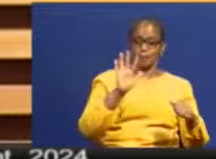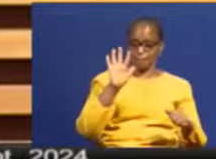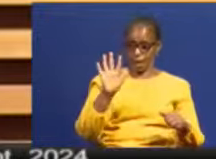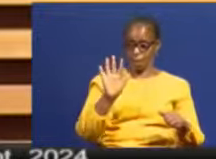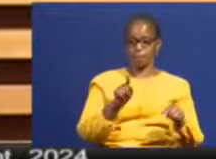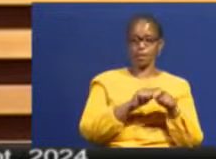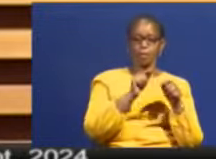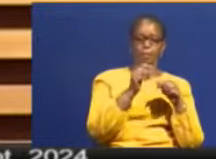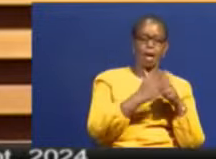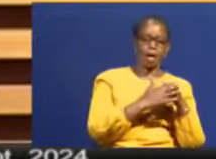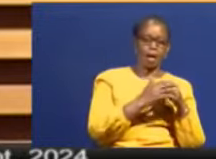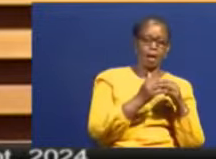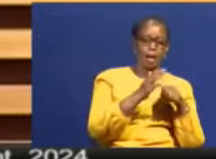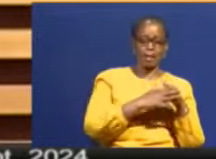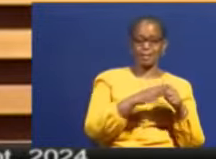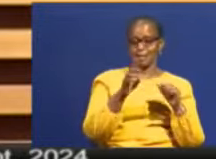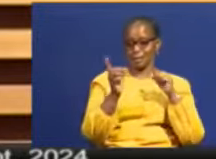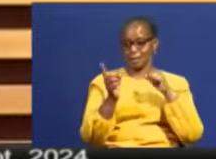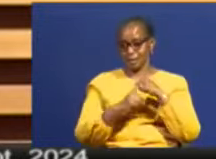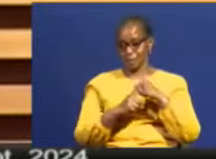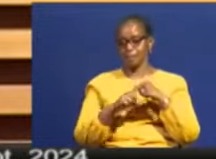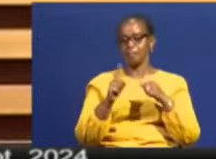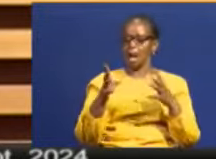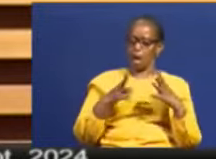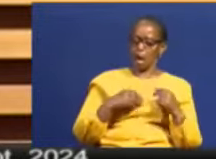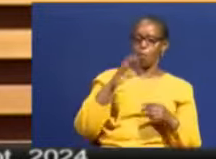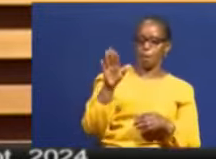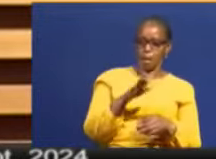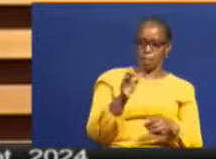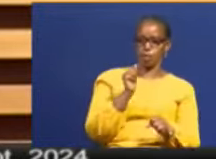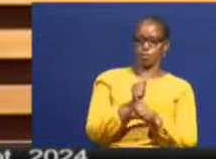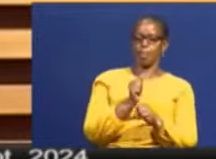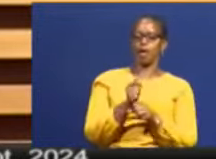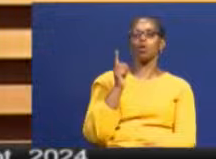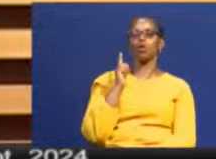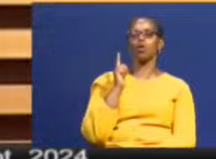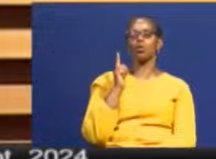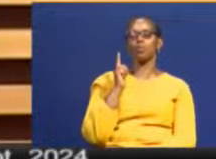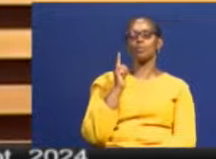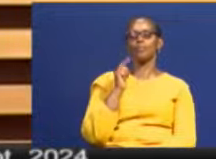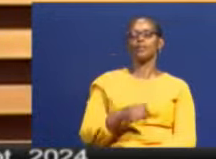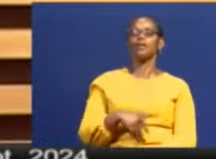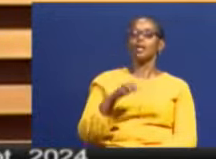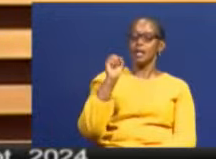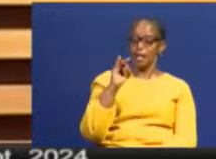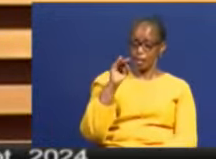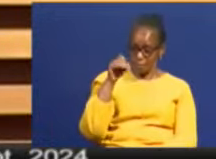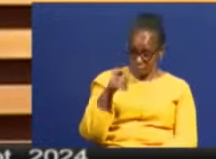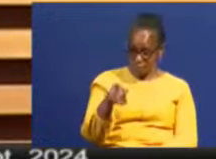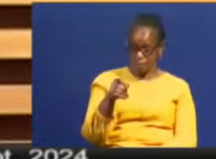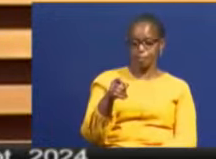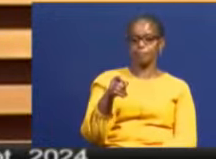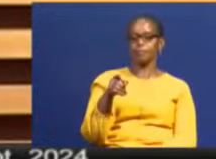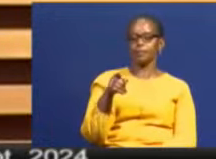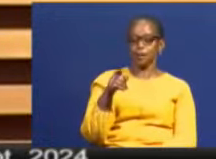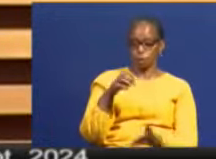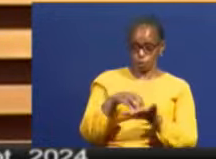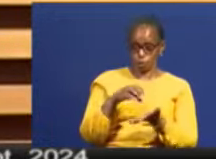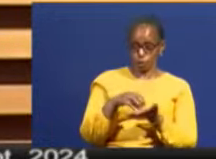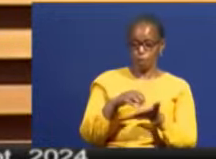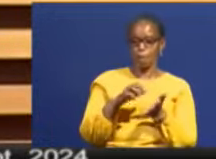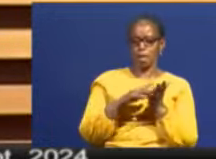this House to make laws, Madam Speaker, and no other entity can make laws. And if that be the case, then we, as